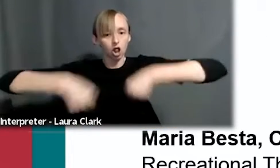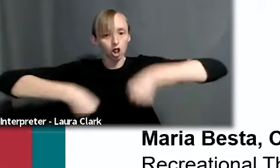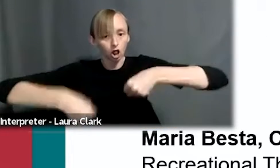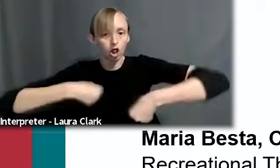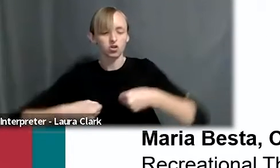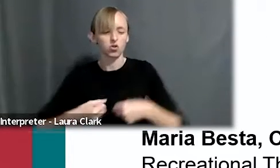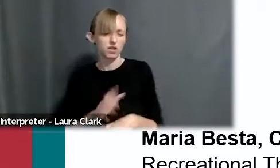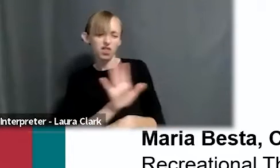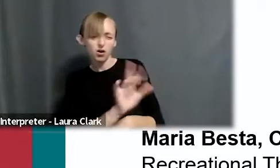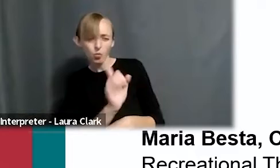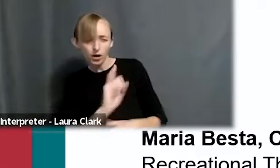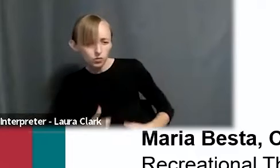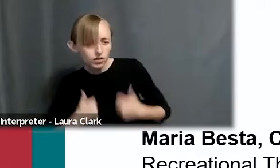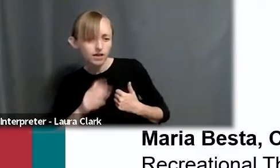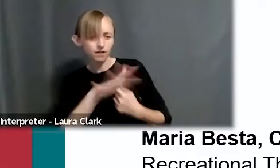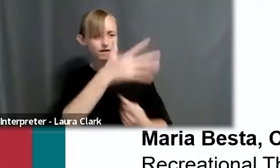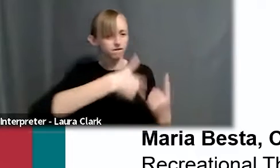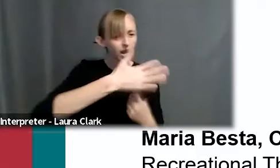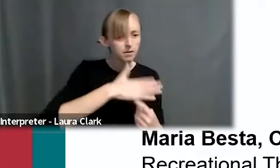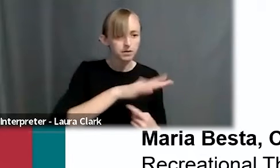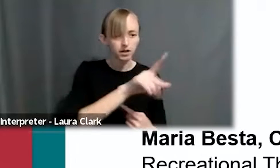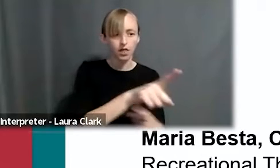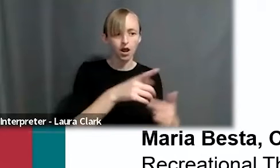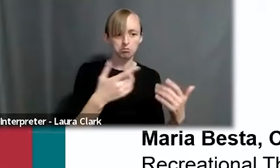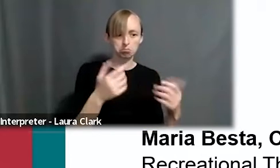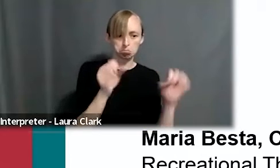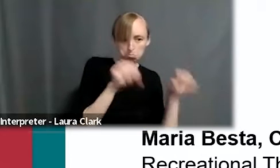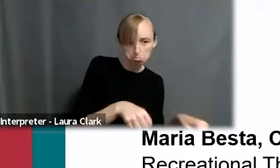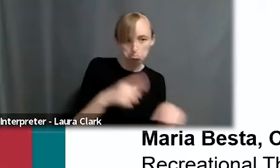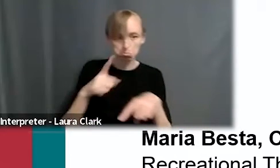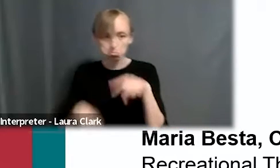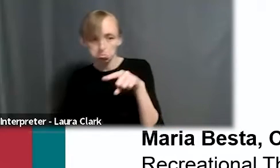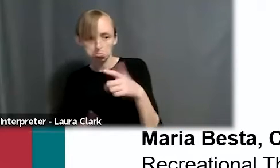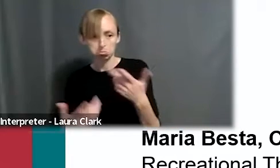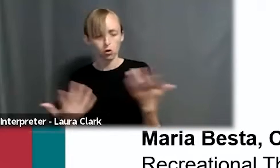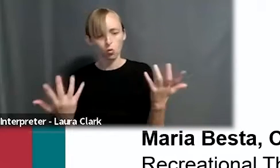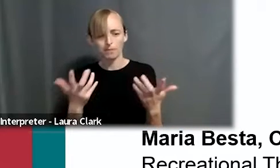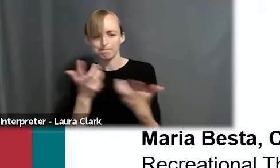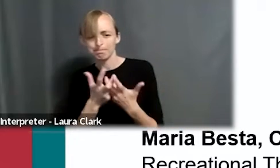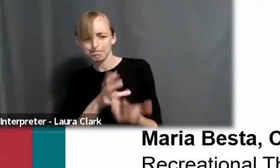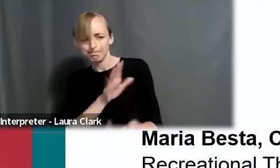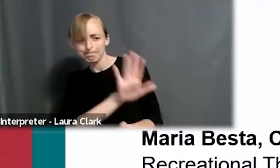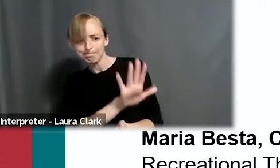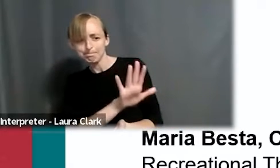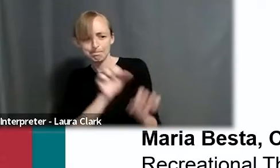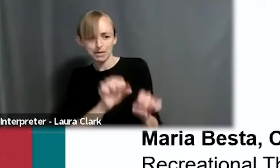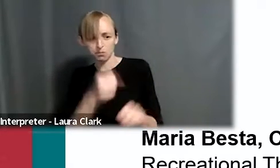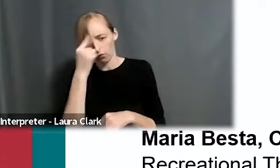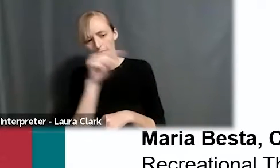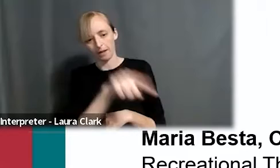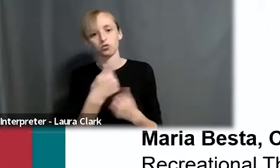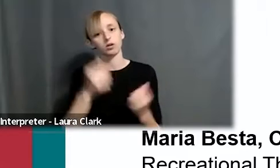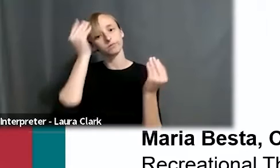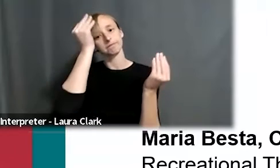at in their environment and what is, the most functional and feasible for them. I try to think about that too. So I think that